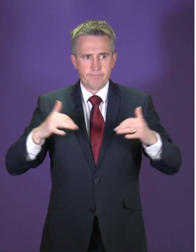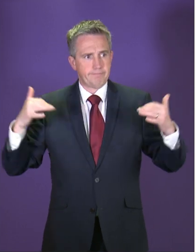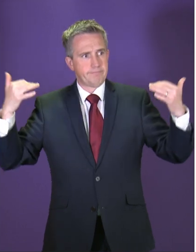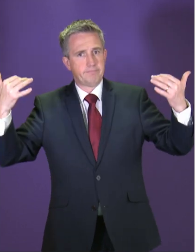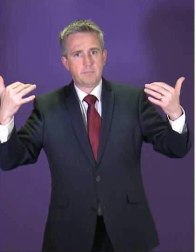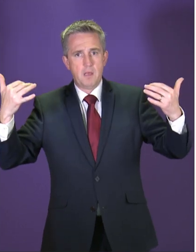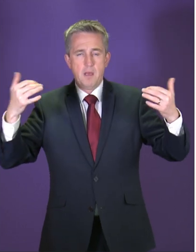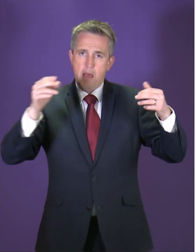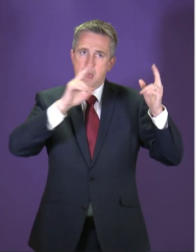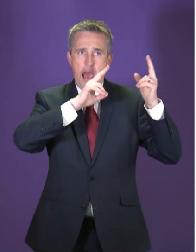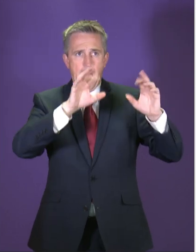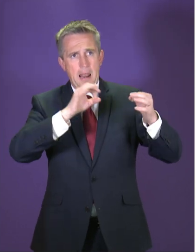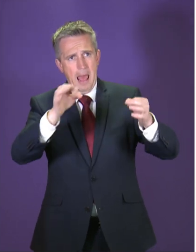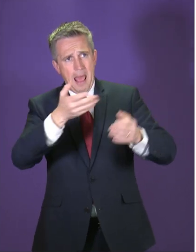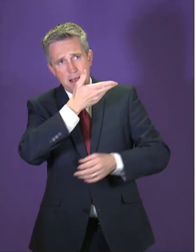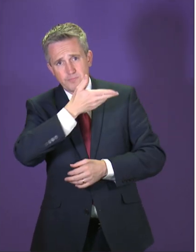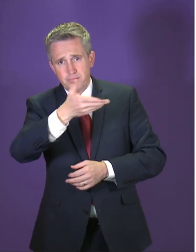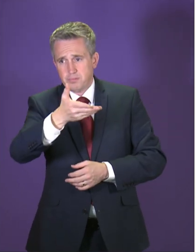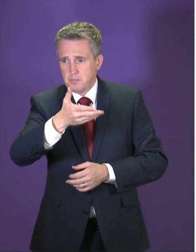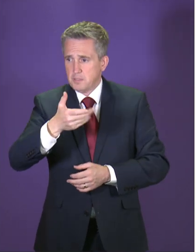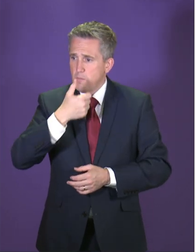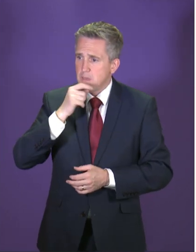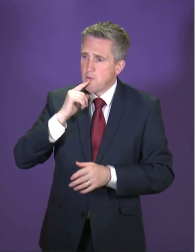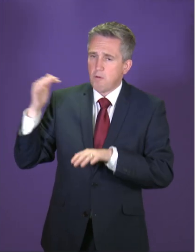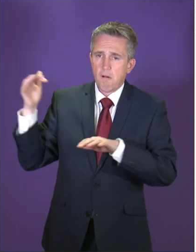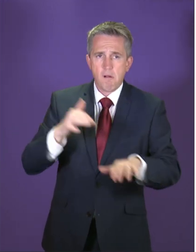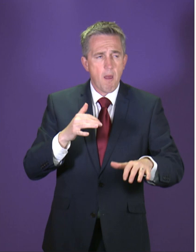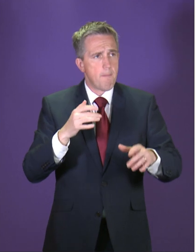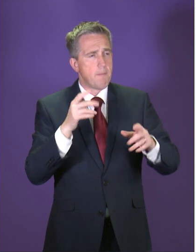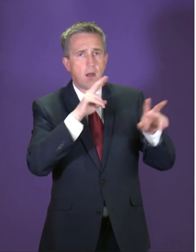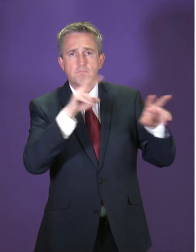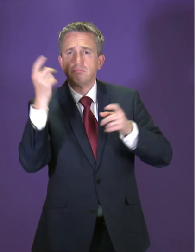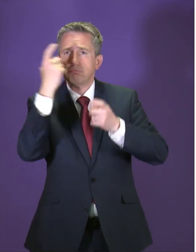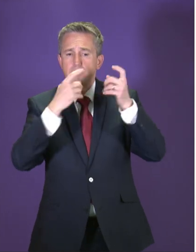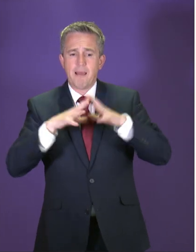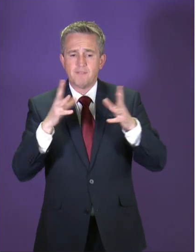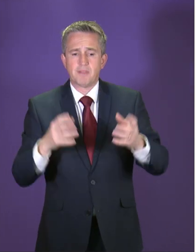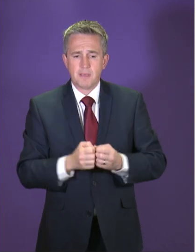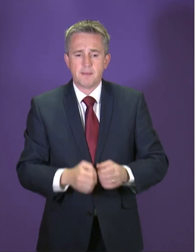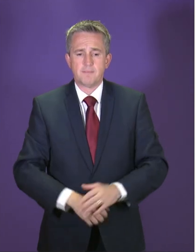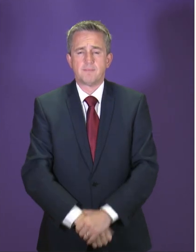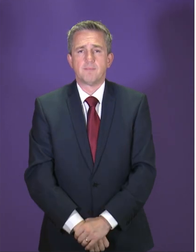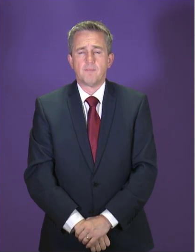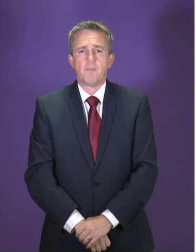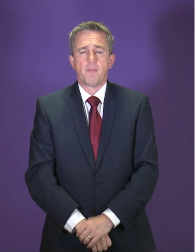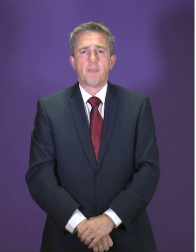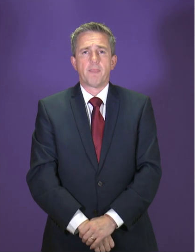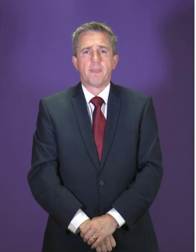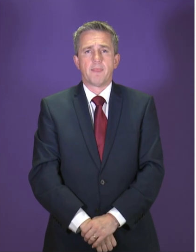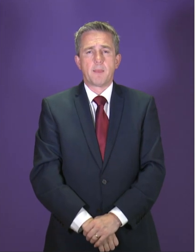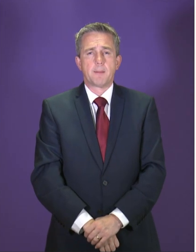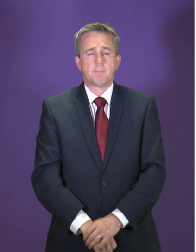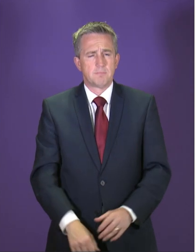the real-time place that we want people to contemplate. Well, I think that's more, I mean,